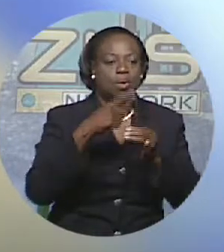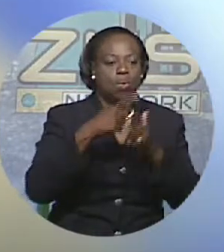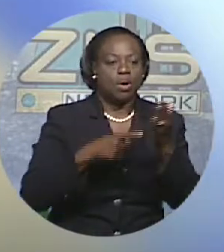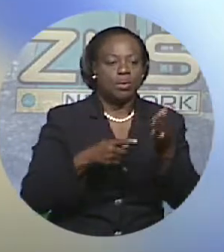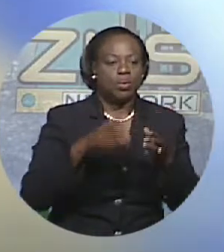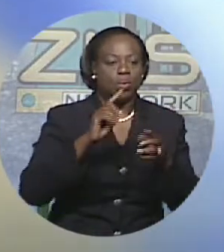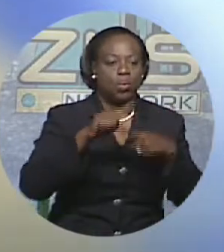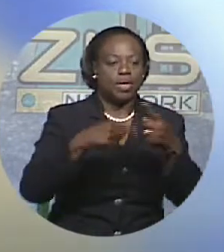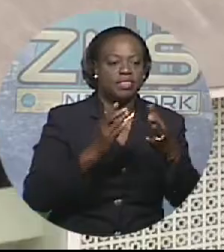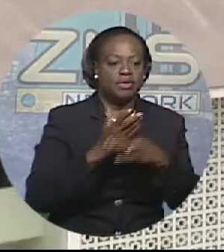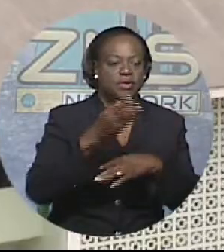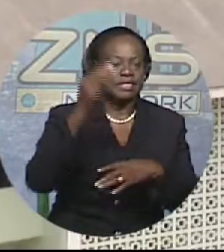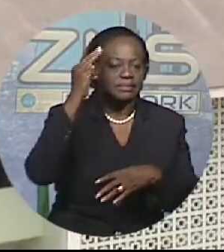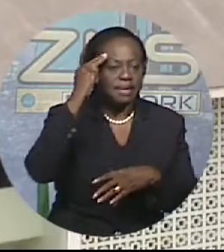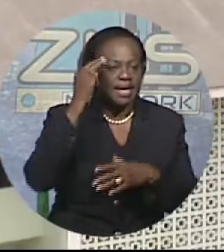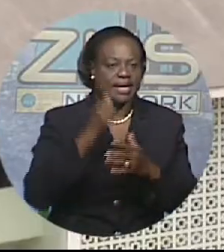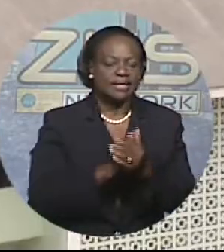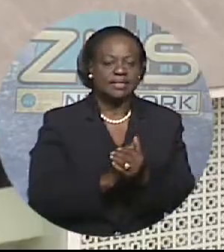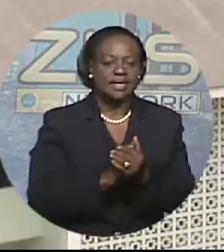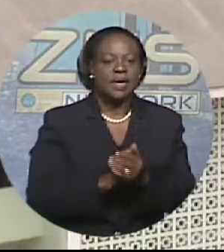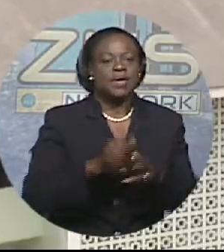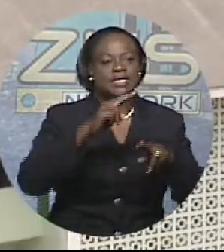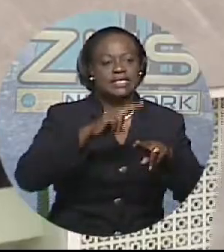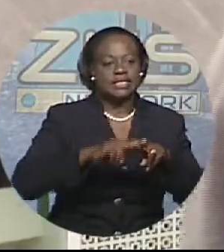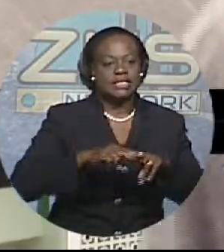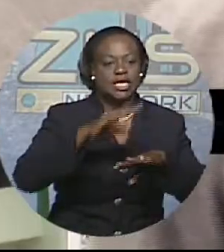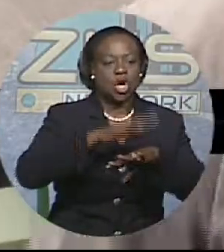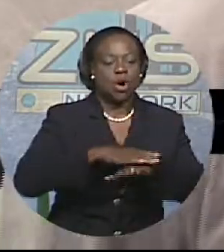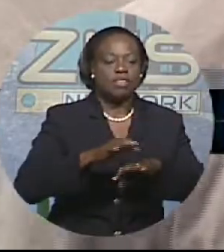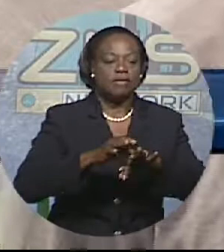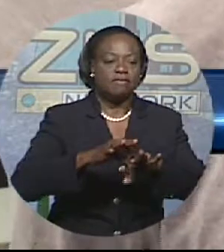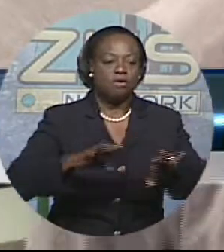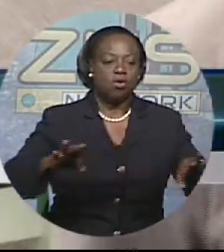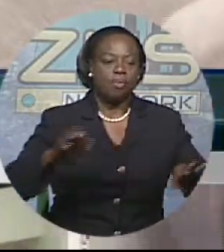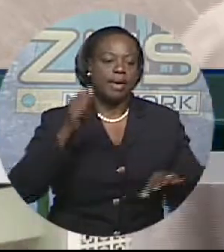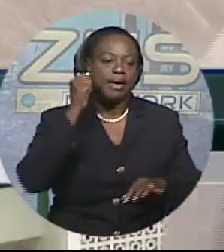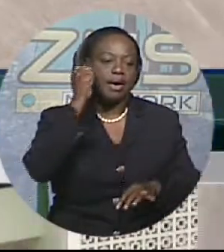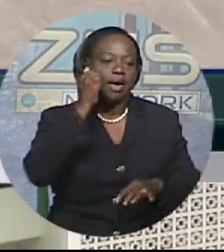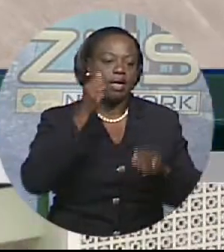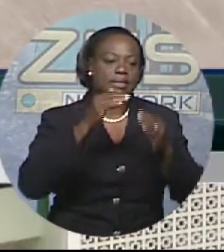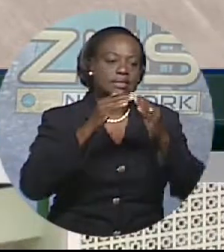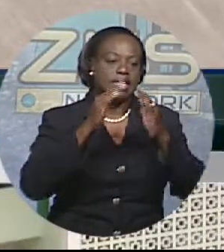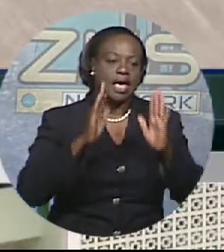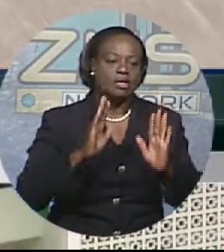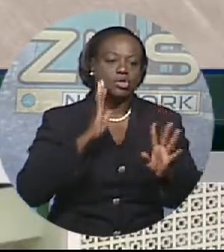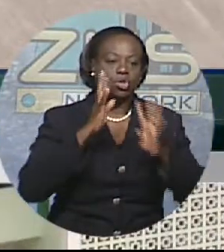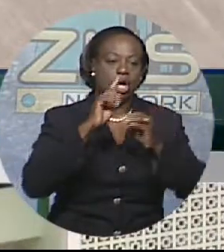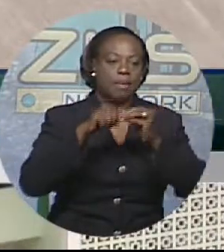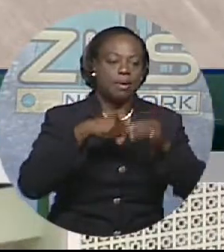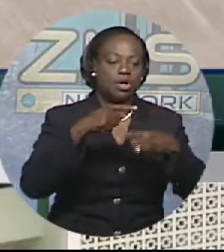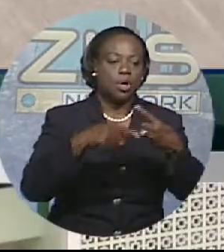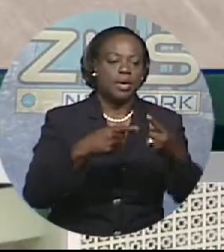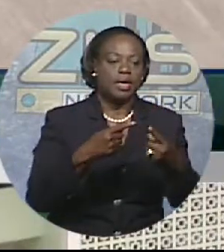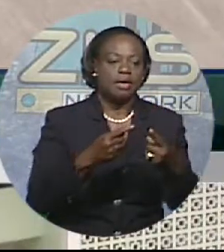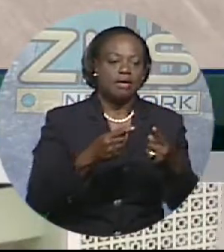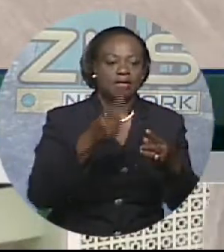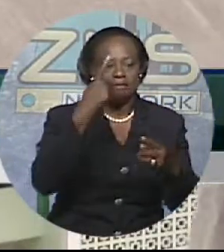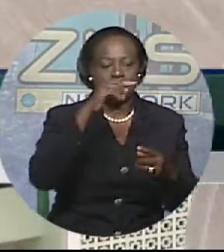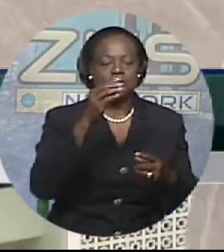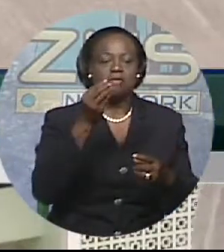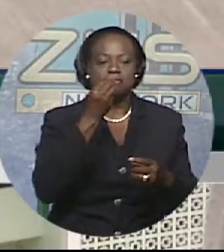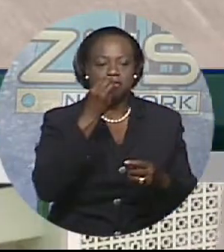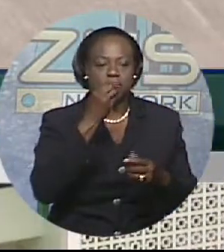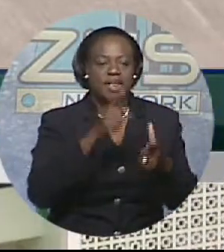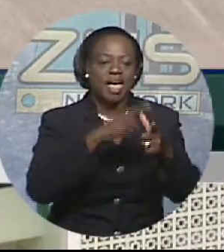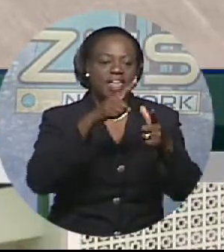the news. I was sitting on the floor at my aunt's house. We were talking about going for food as soon as we heard my name called, and